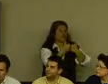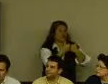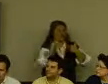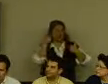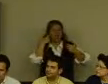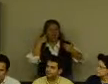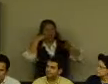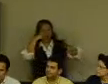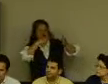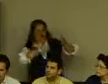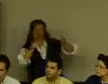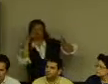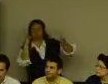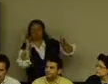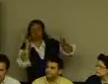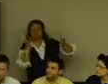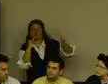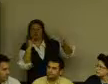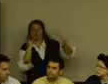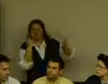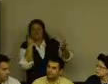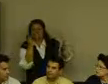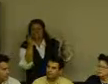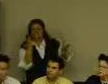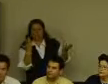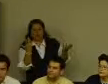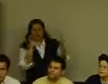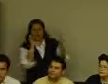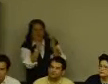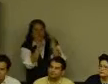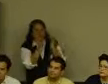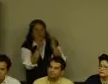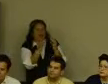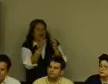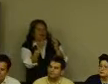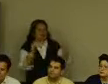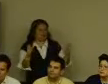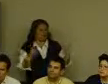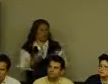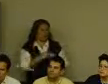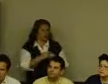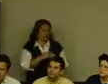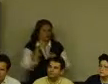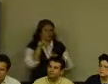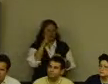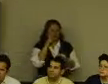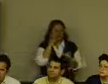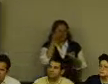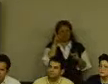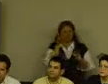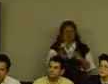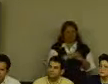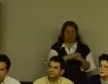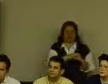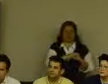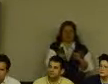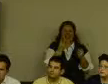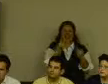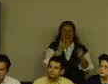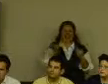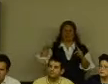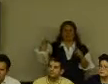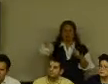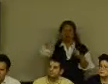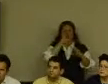way to just put it out there and see if you get any feedback. But I think you'll be surprised on how many people are searching for it that you